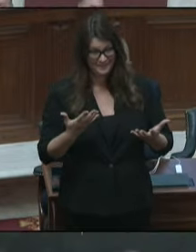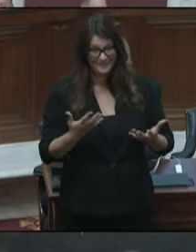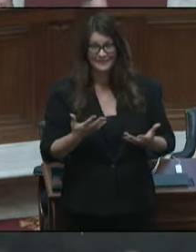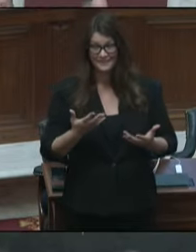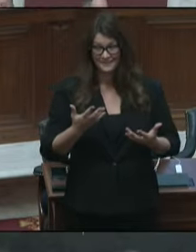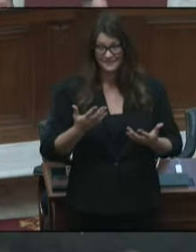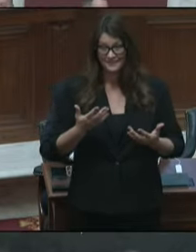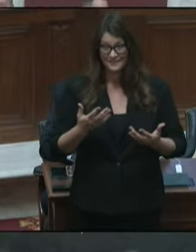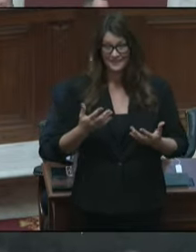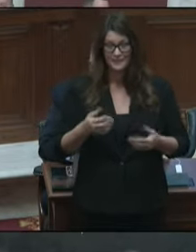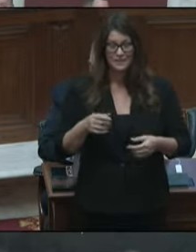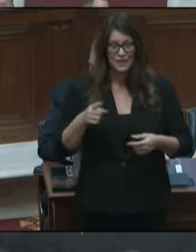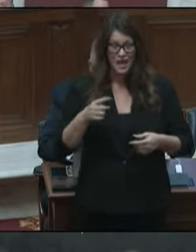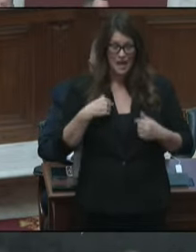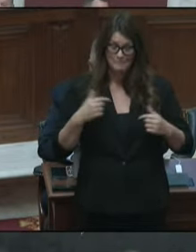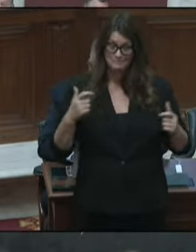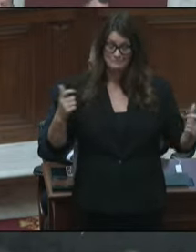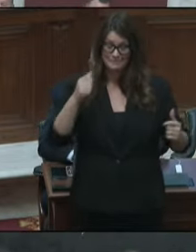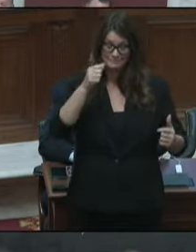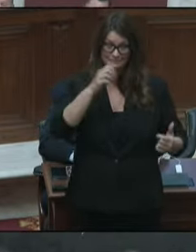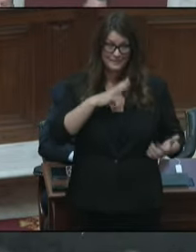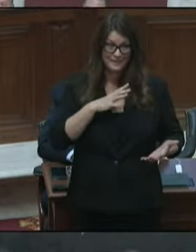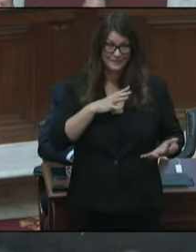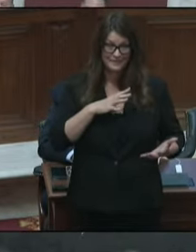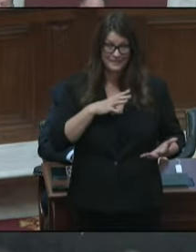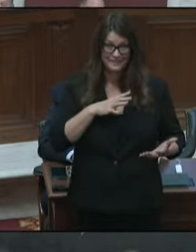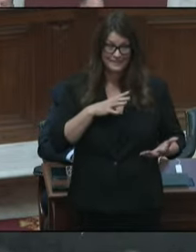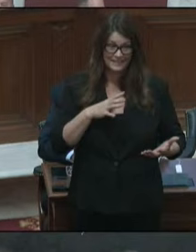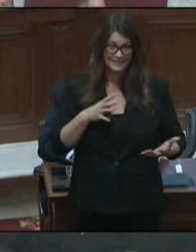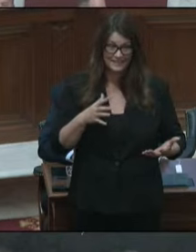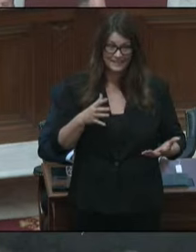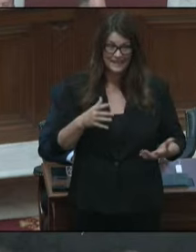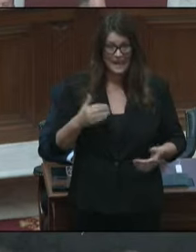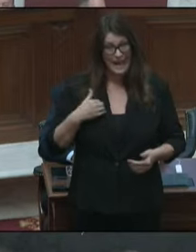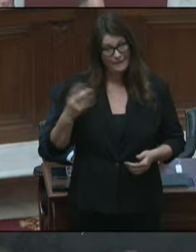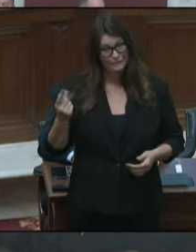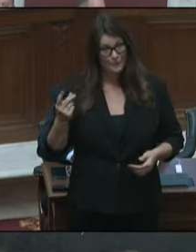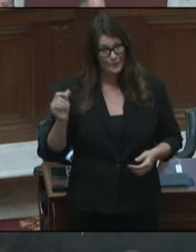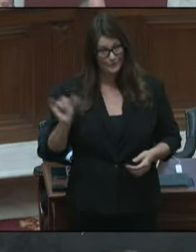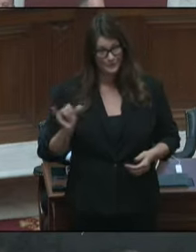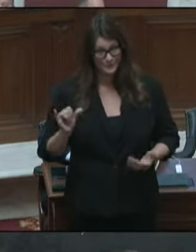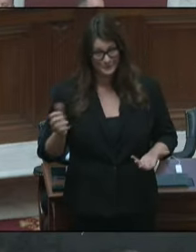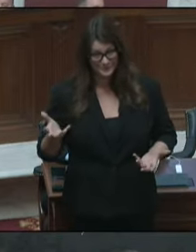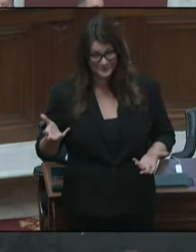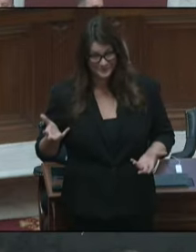You know, you got a big guy, for crying out loud, he's got a bulldog, too.